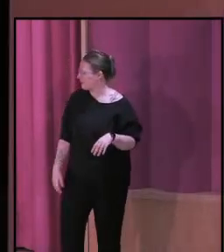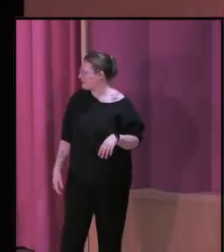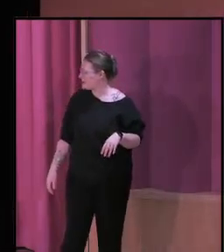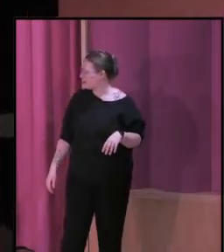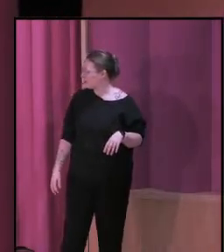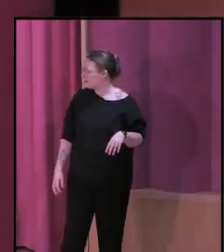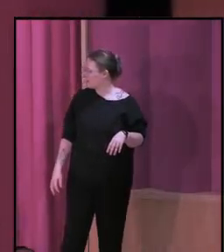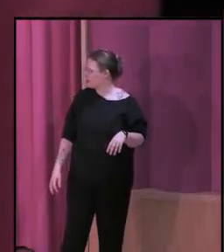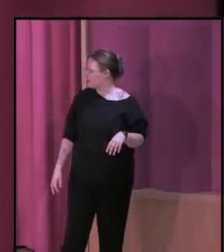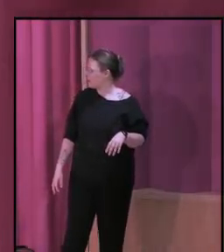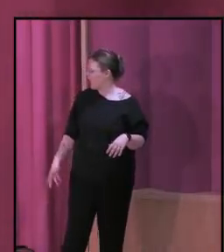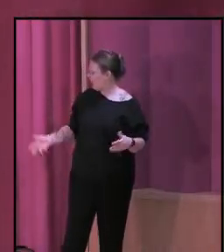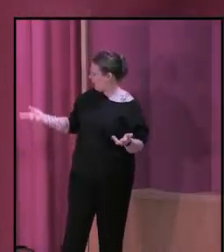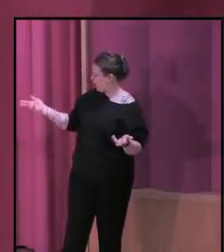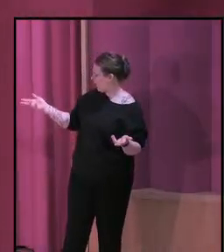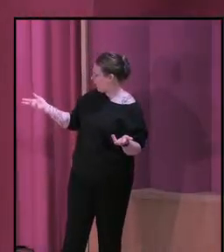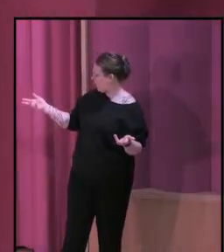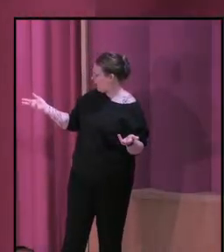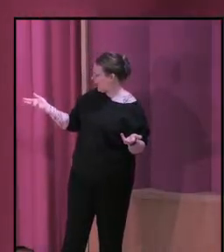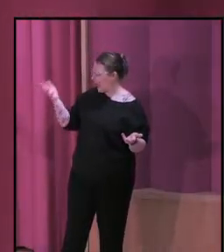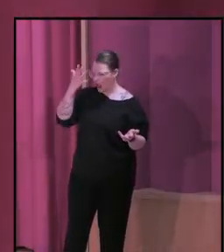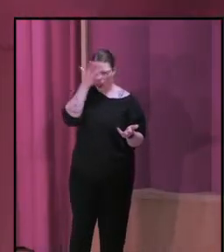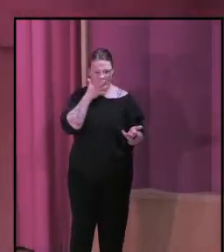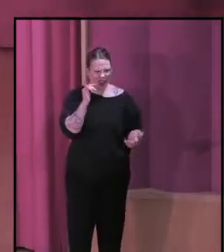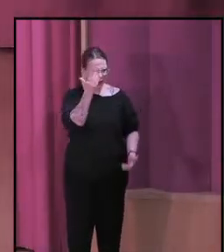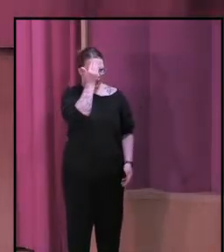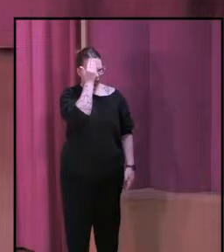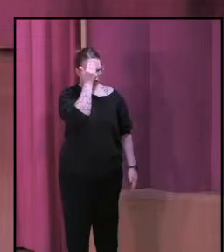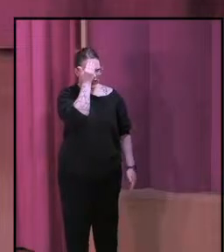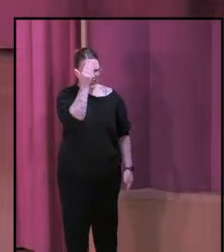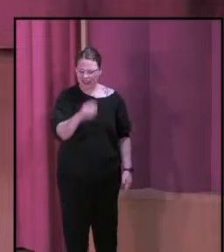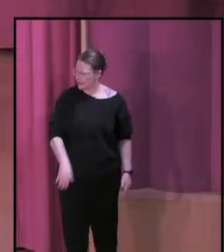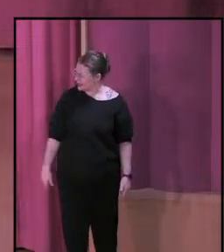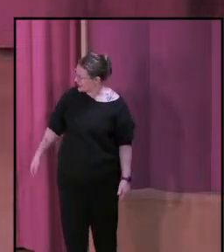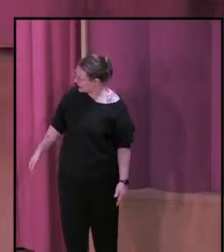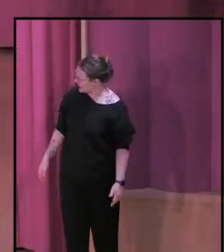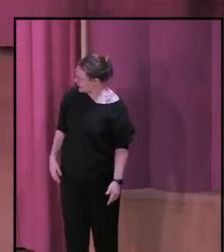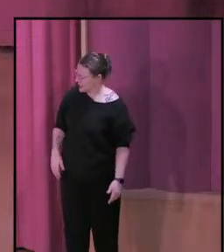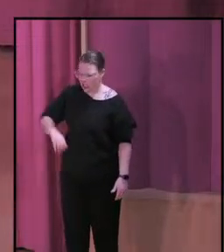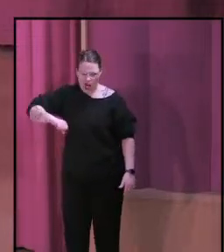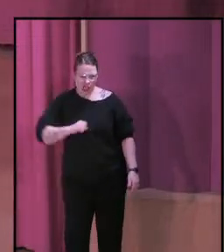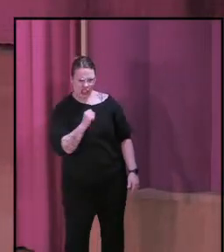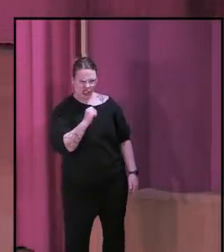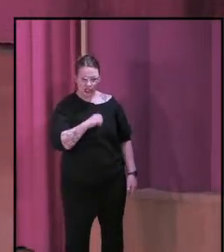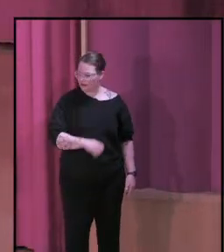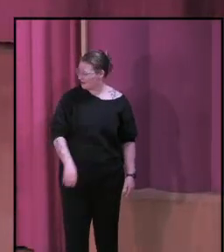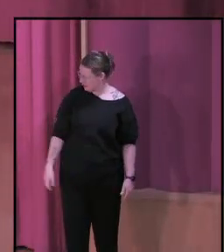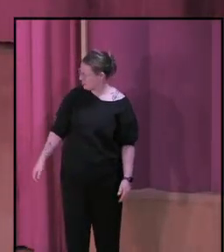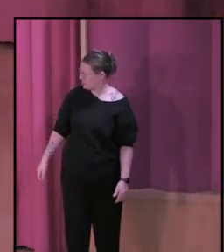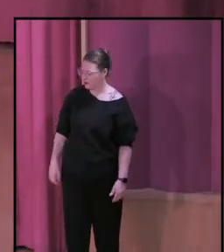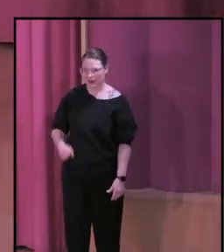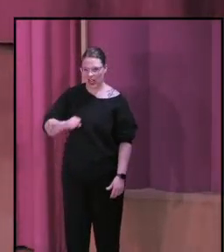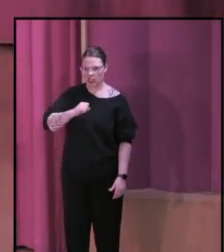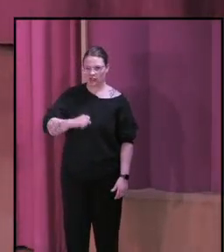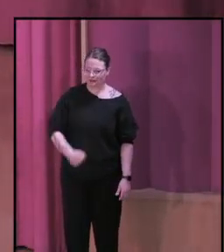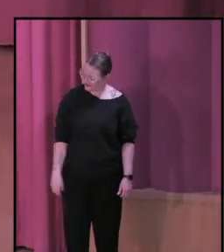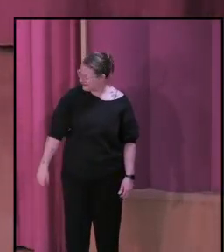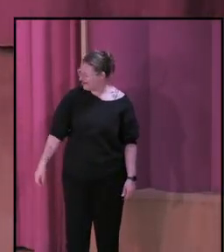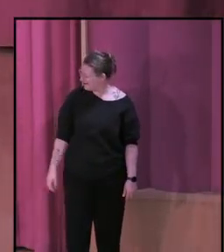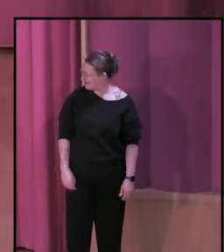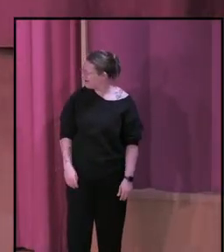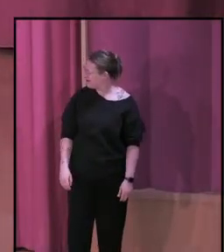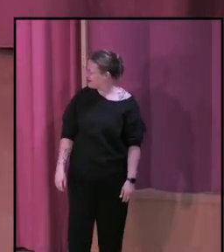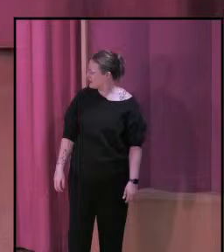Oh, Veronica, you kind of look like a pirate. Can you give me a good arr? Nice. Okay, how